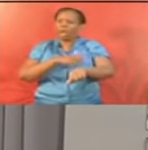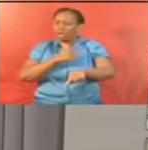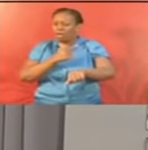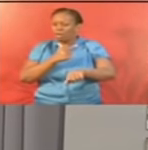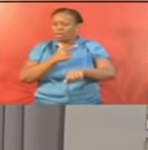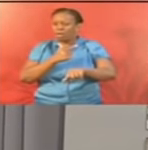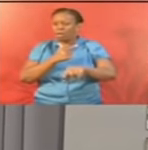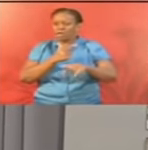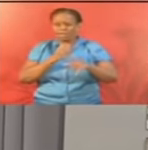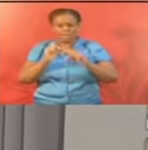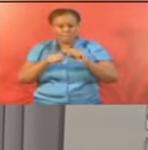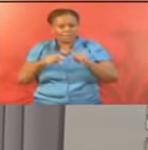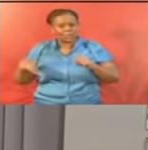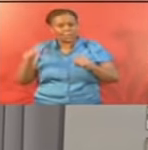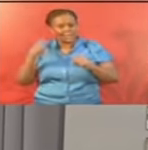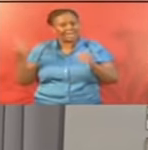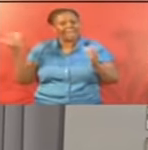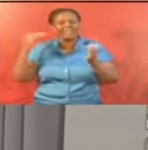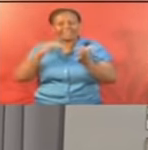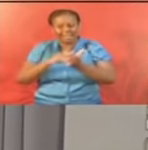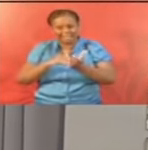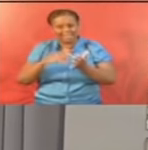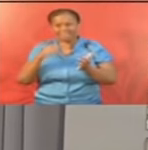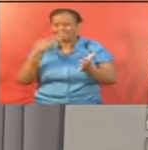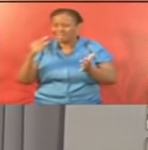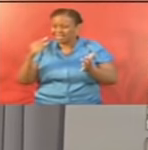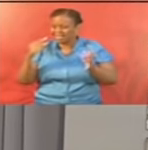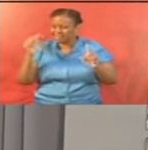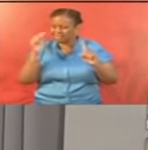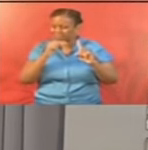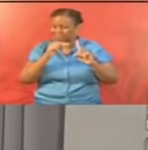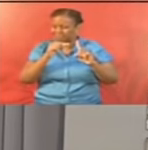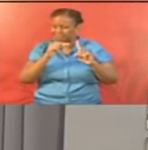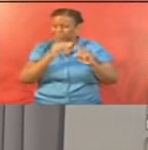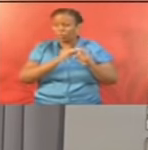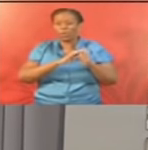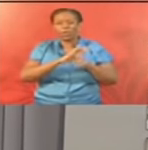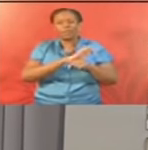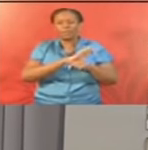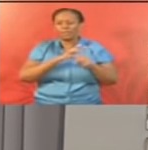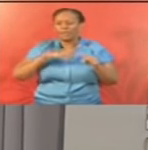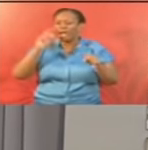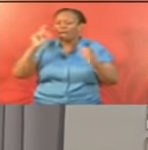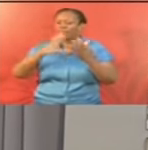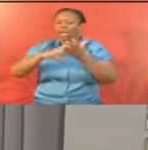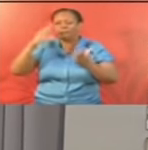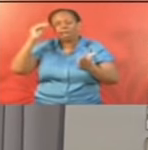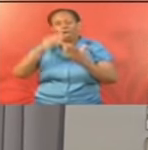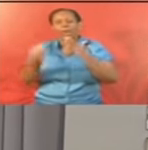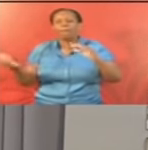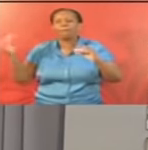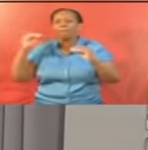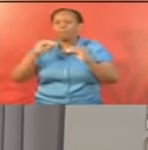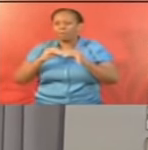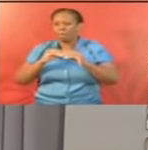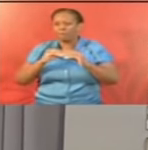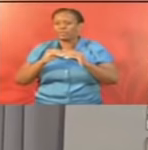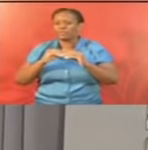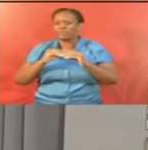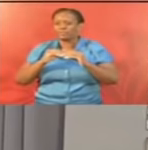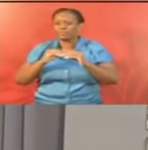saying there is so much to learn about this virus. But until we understand the virus, we